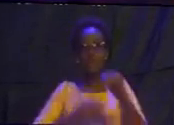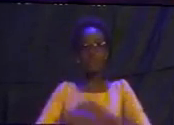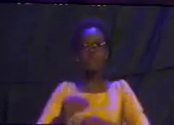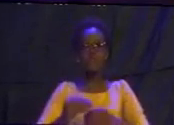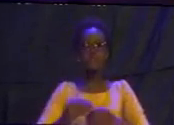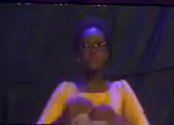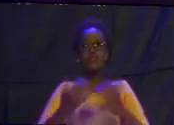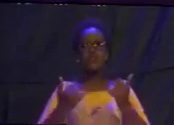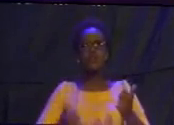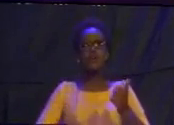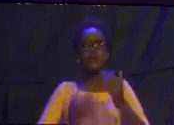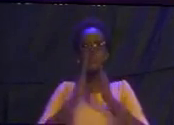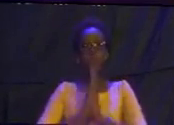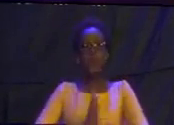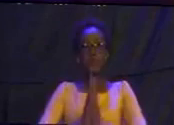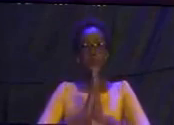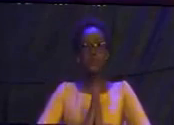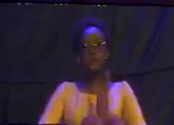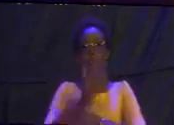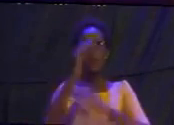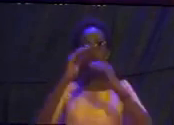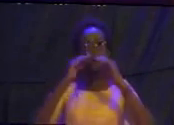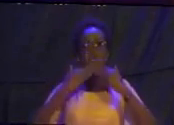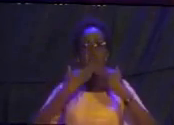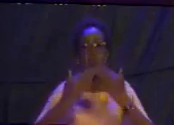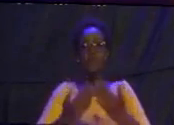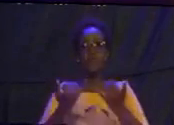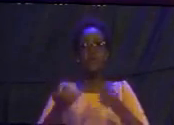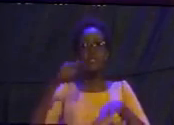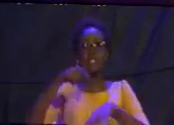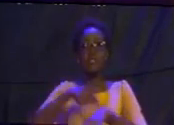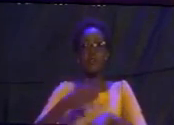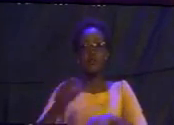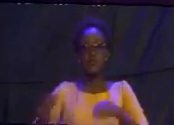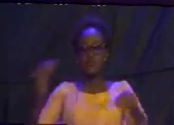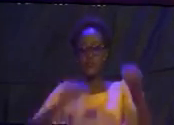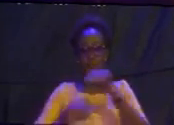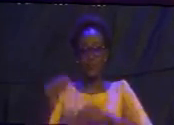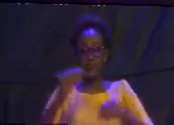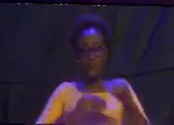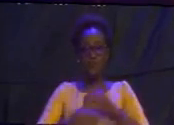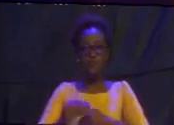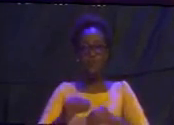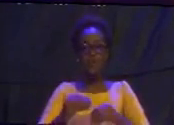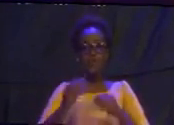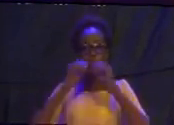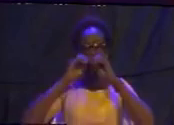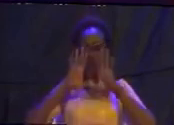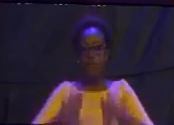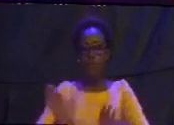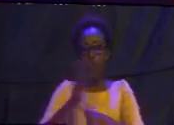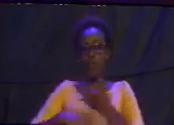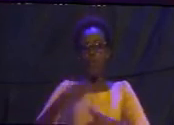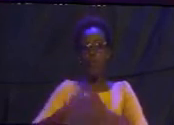tithes and offerings to God. God, we thank you. We're going to get another time to